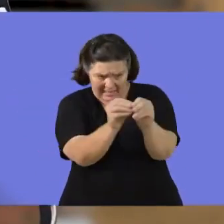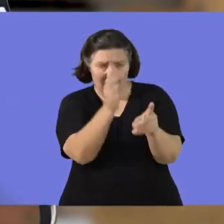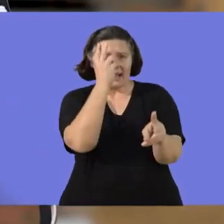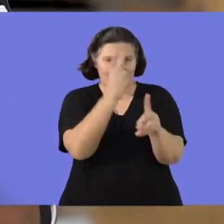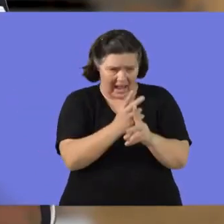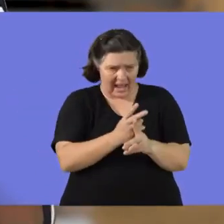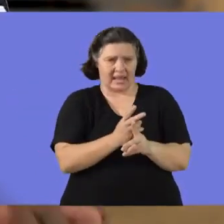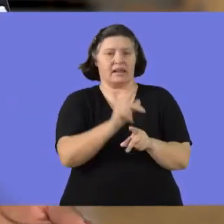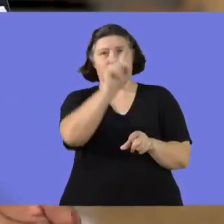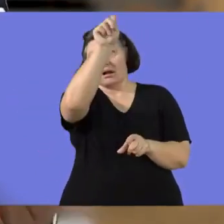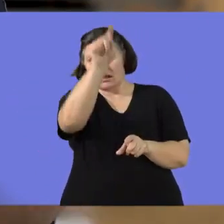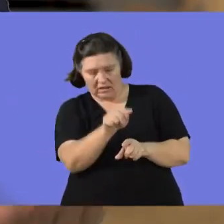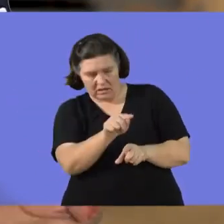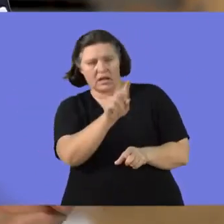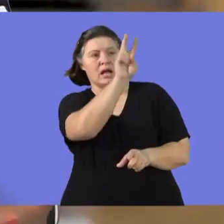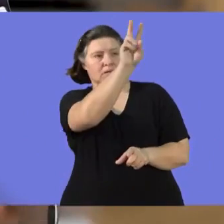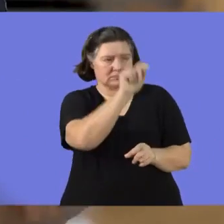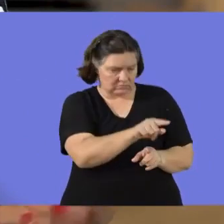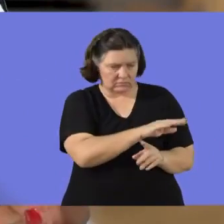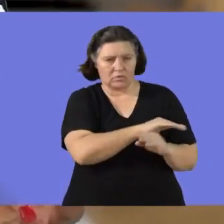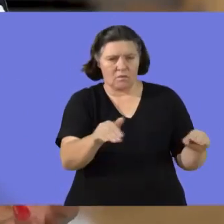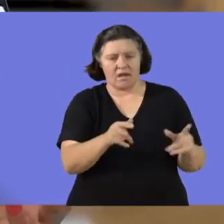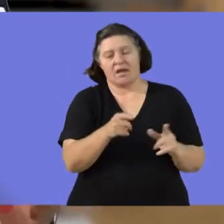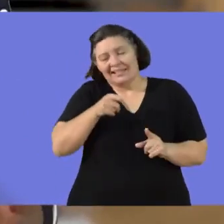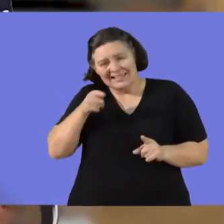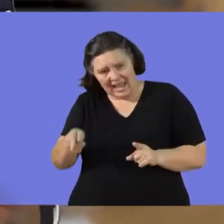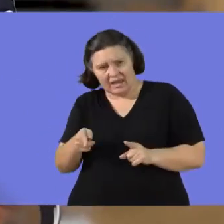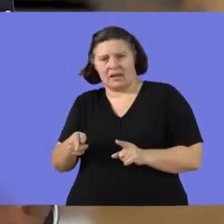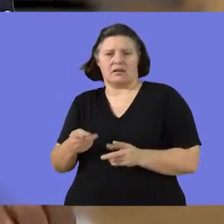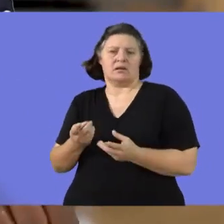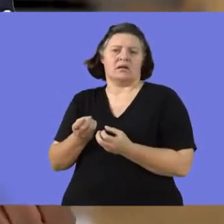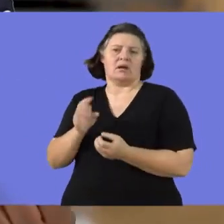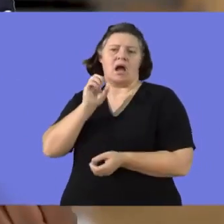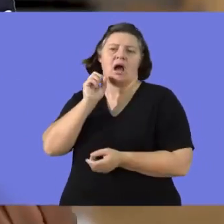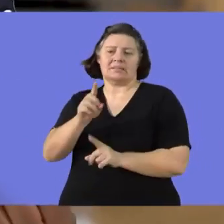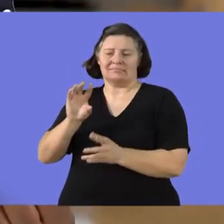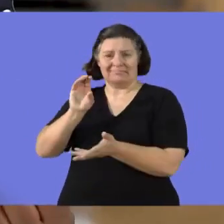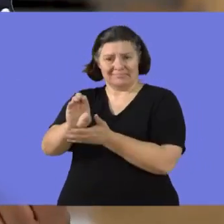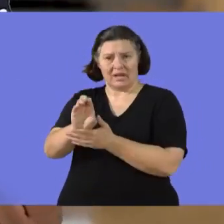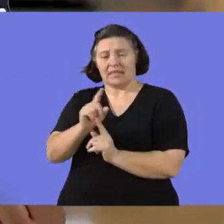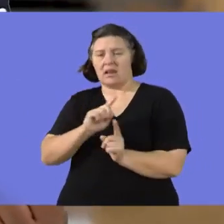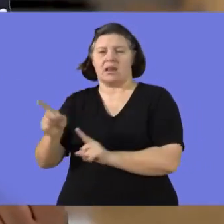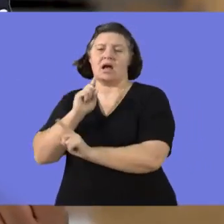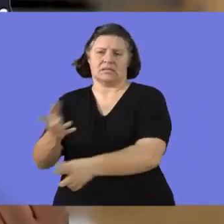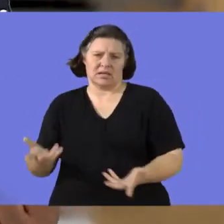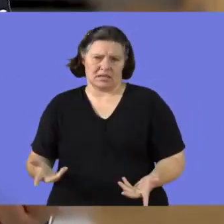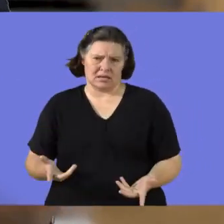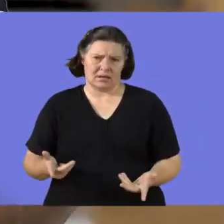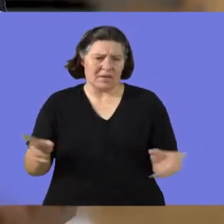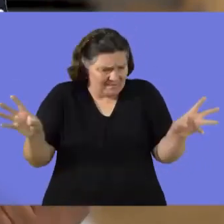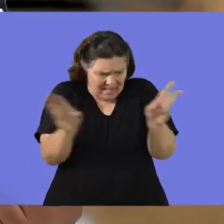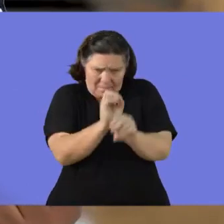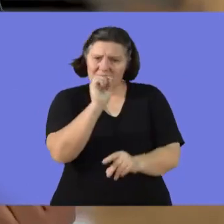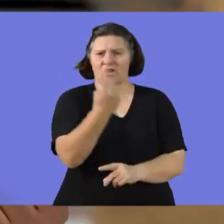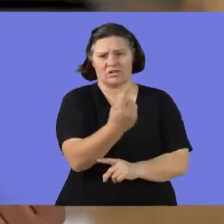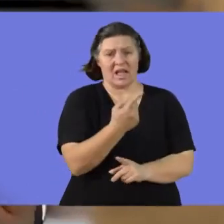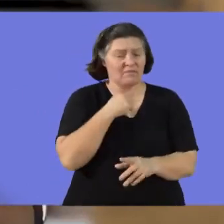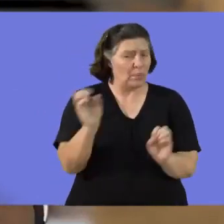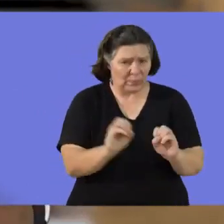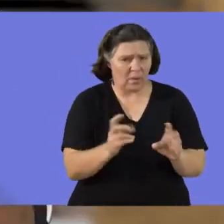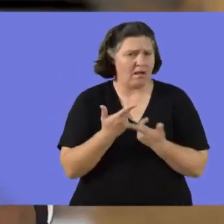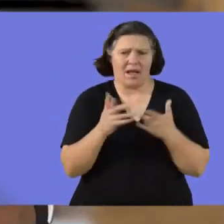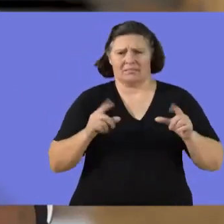the sum first. You calculate the sum of the values in a ratio, then you identify specifically the ratio that